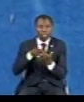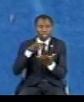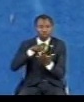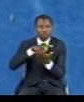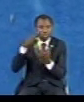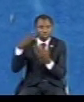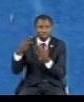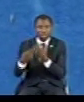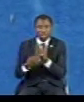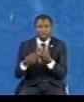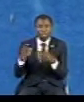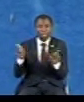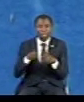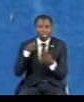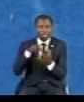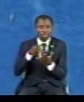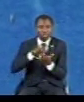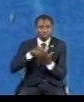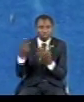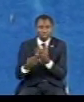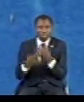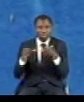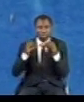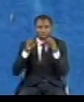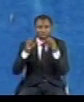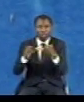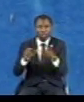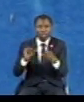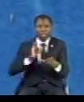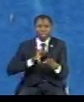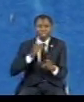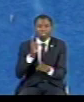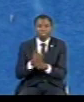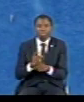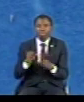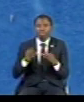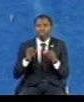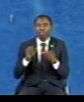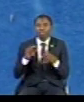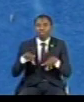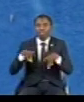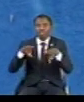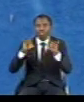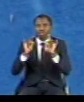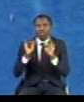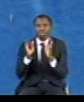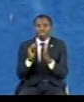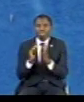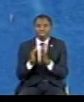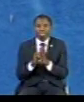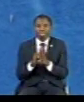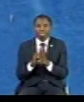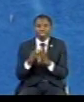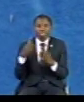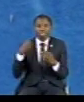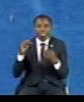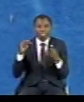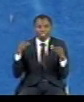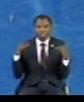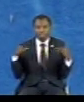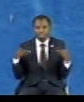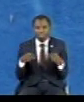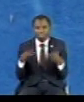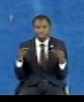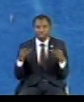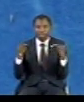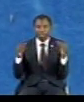program continued, I just discovered that the pains are not there again. I